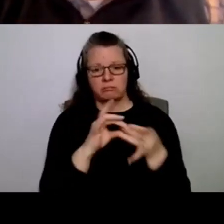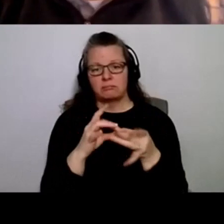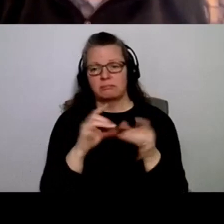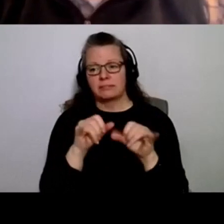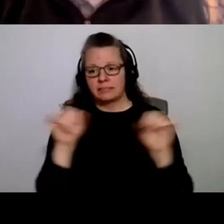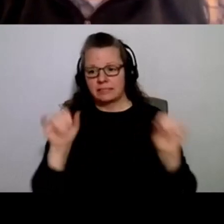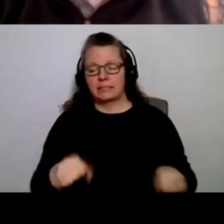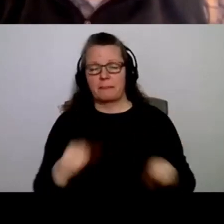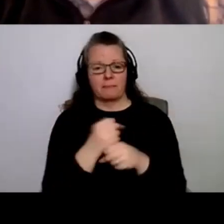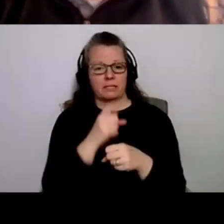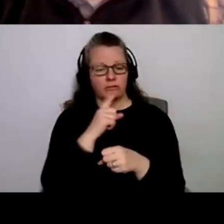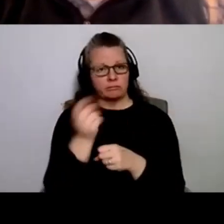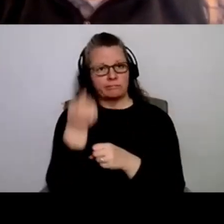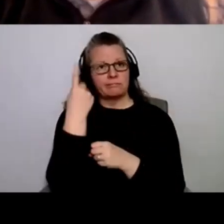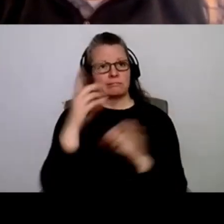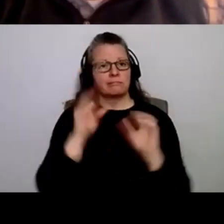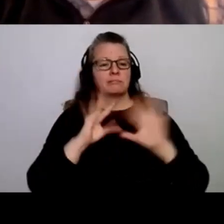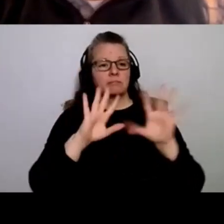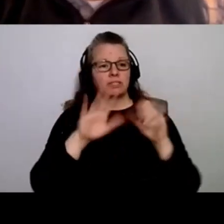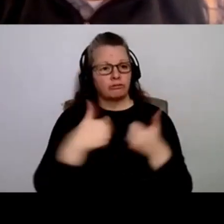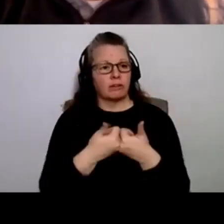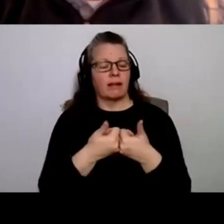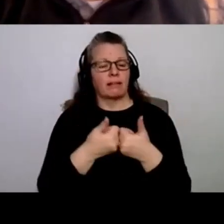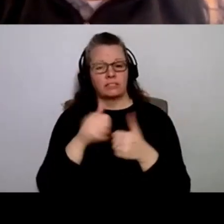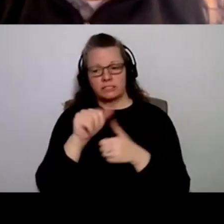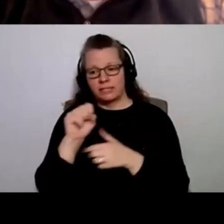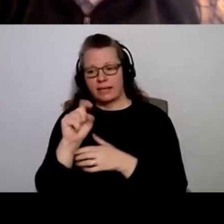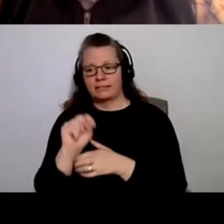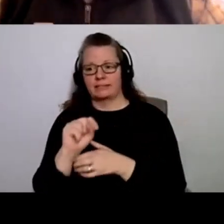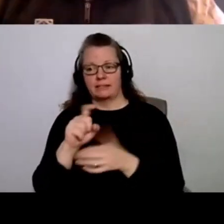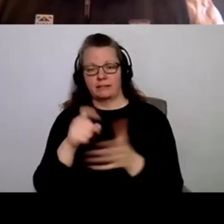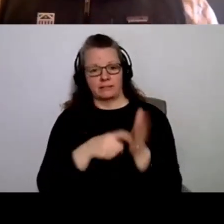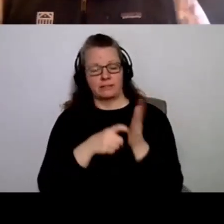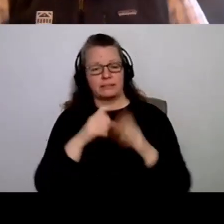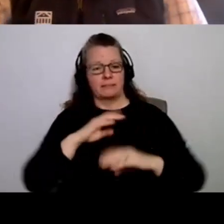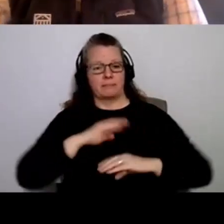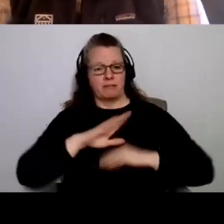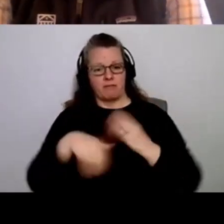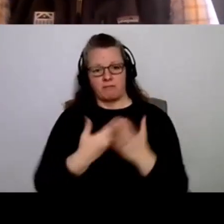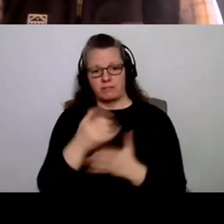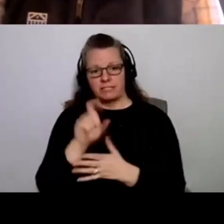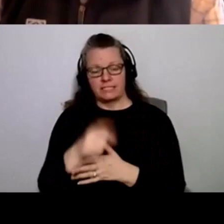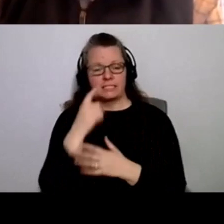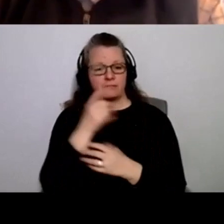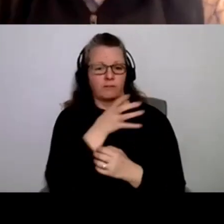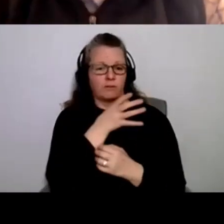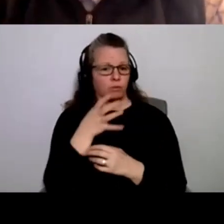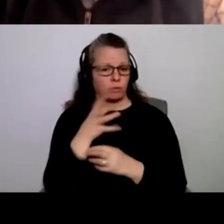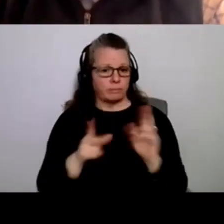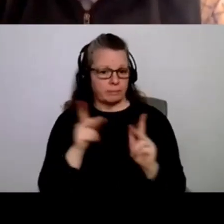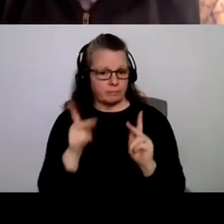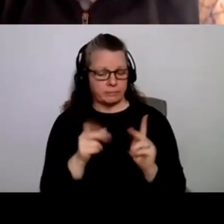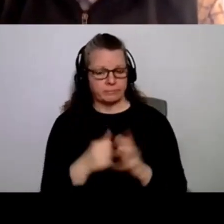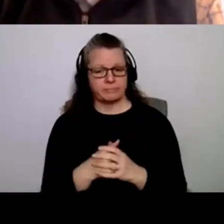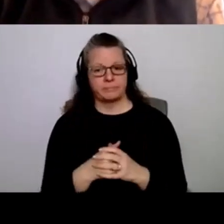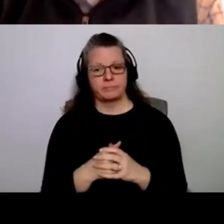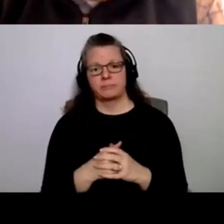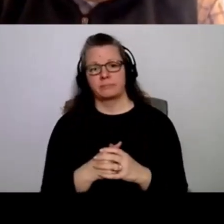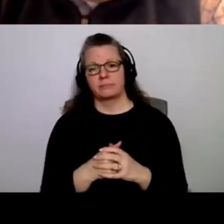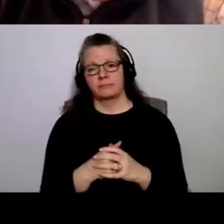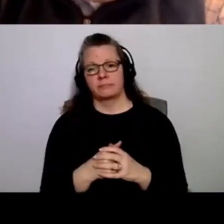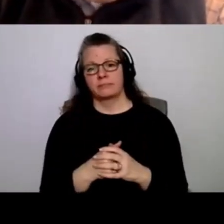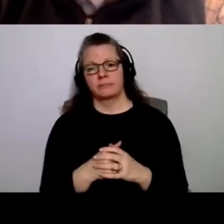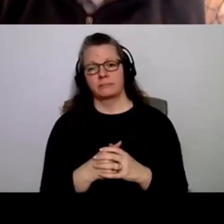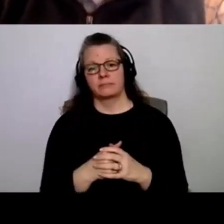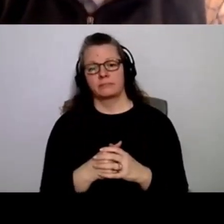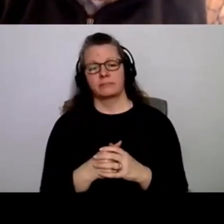the challenges and the assets that they have to meet the needs of rural people. So